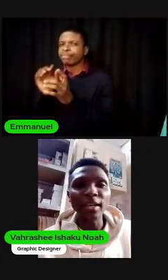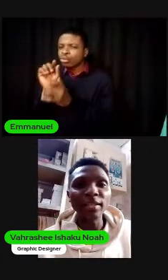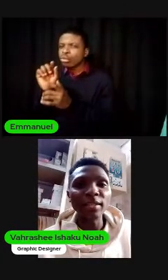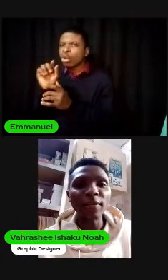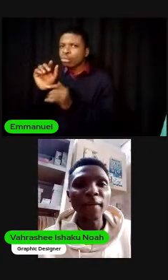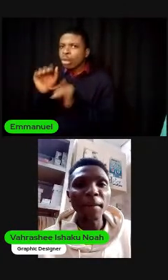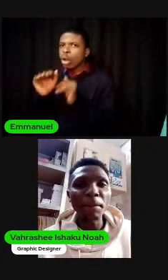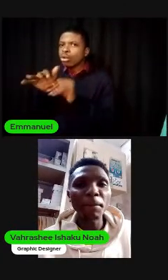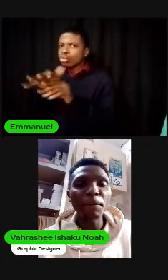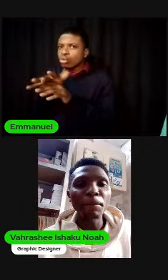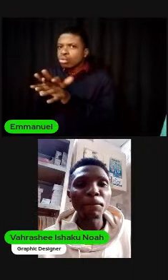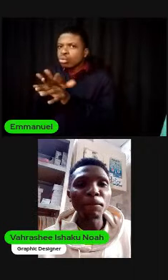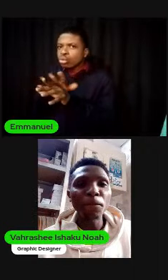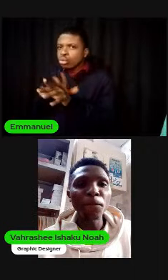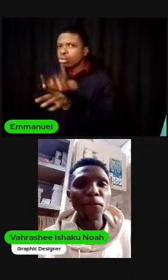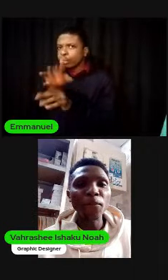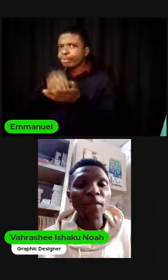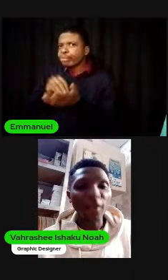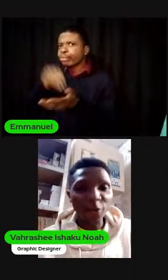is the end.